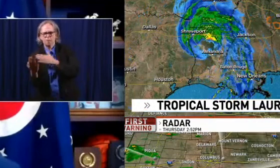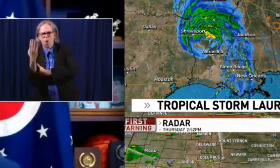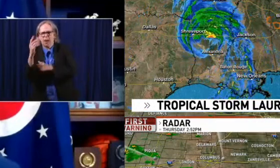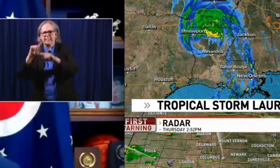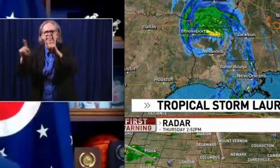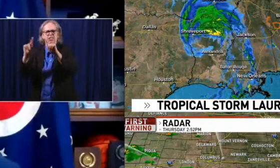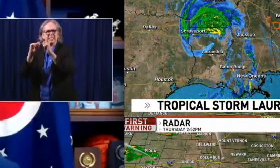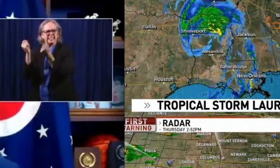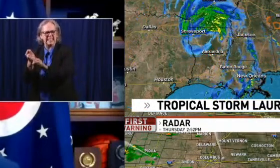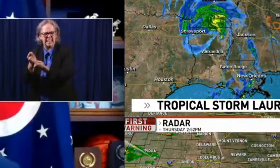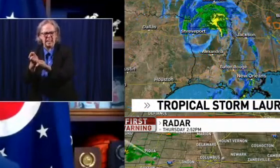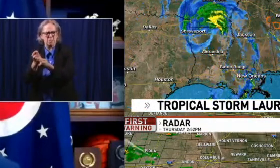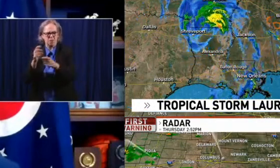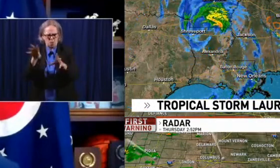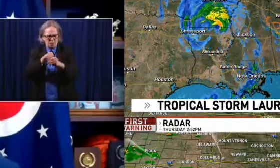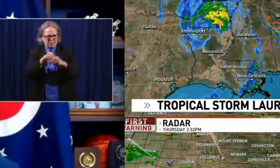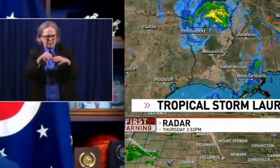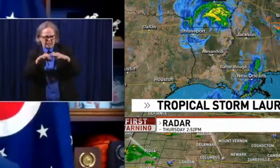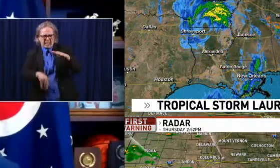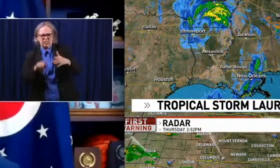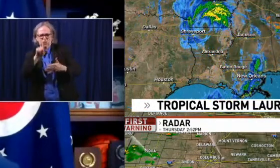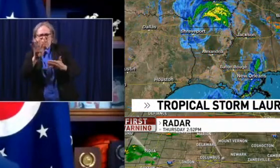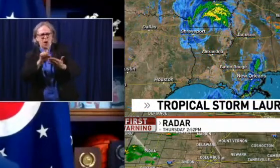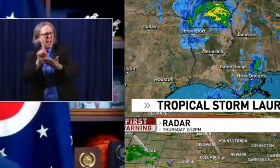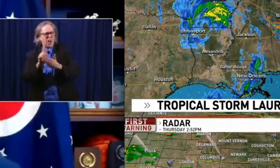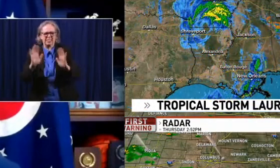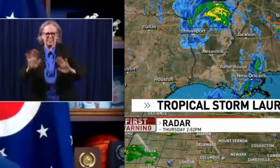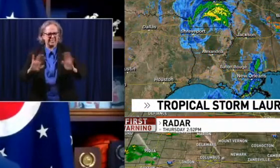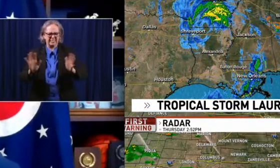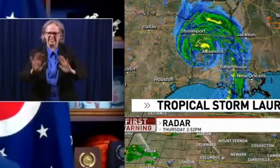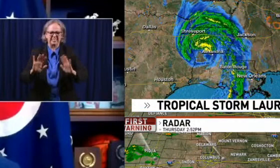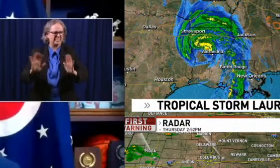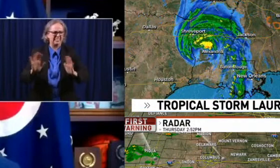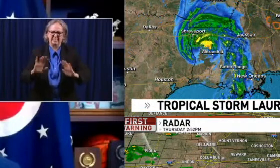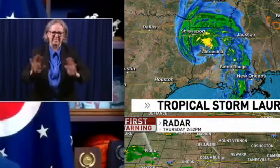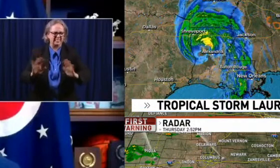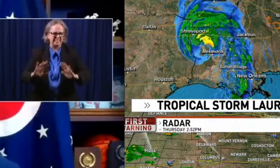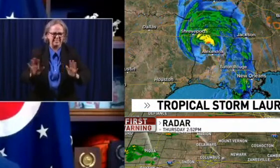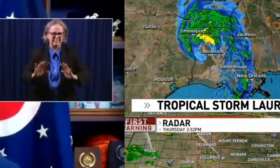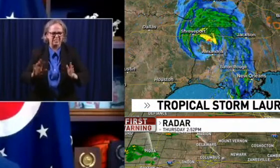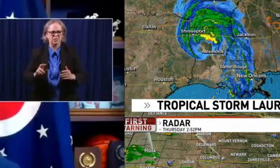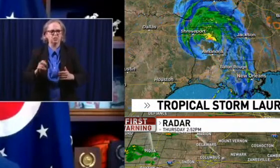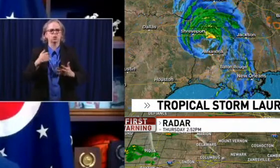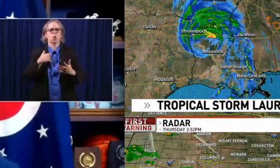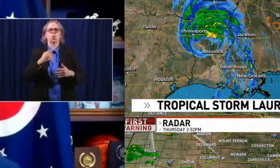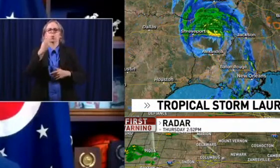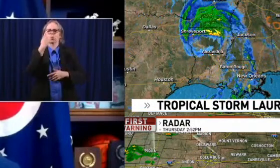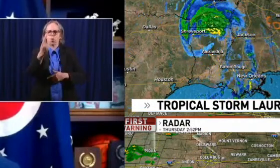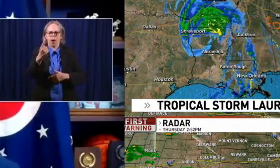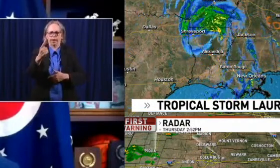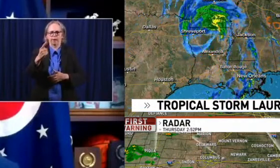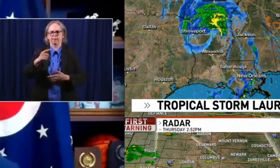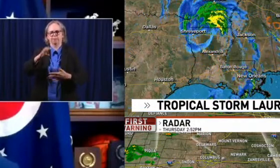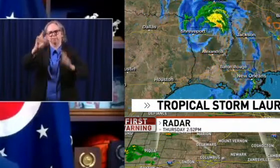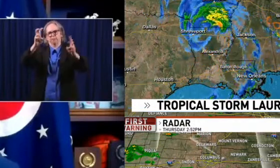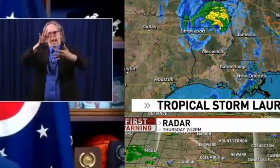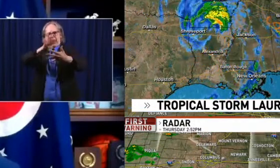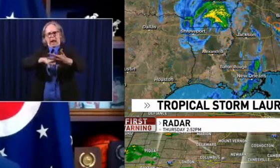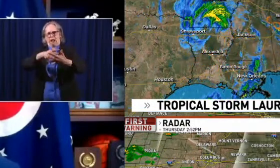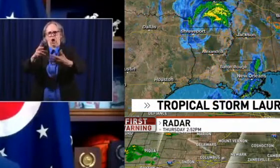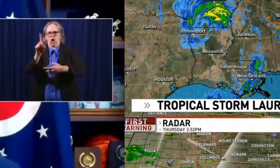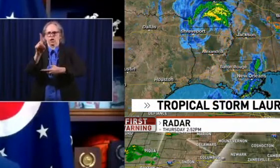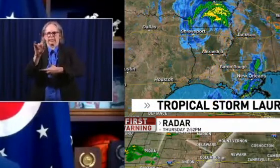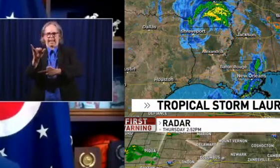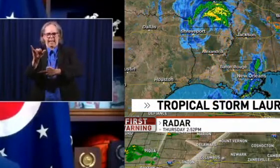intend to prohibit this by a couple of hours. And so that's a way to manage it, to limit exposure and allow them to logistically make